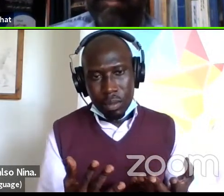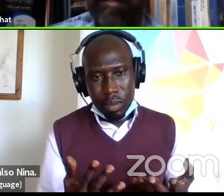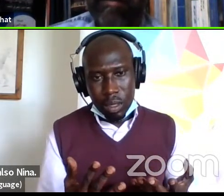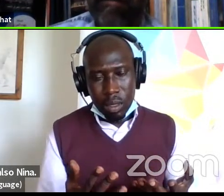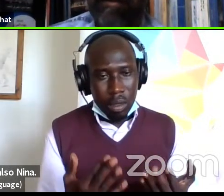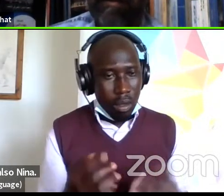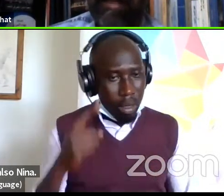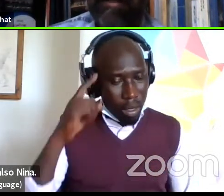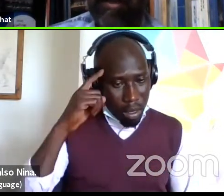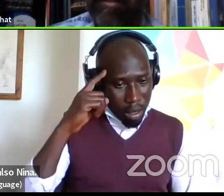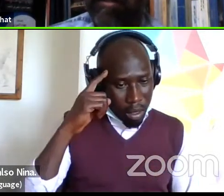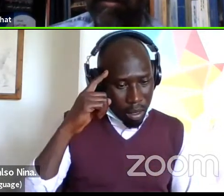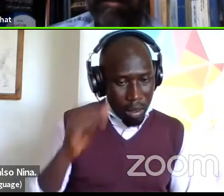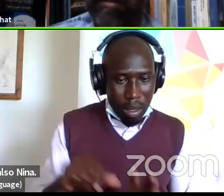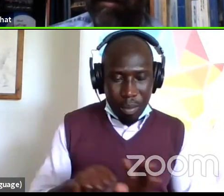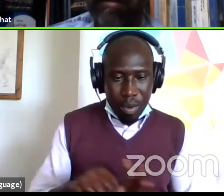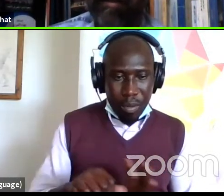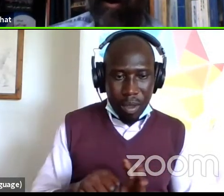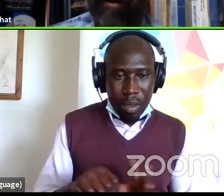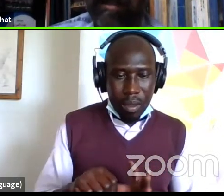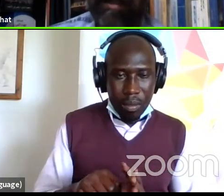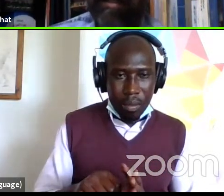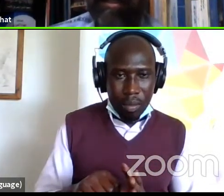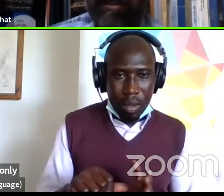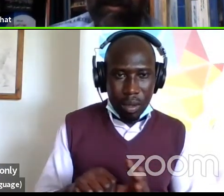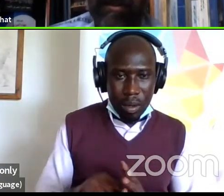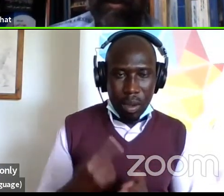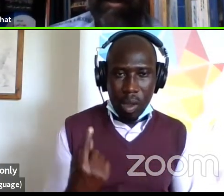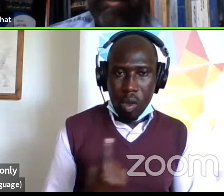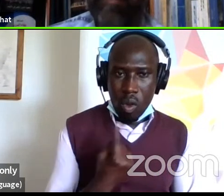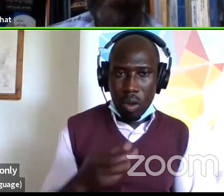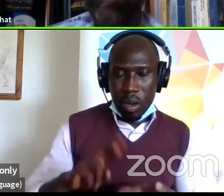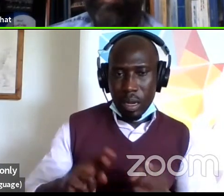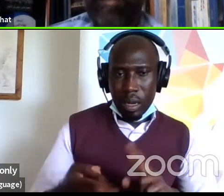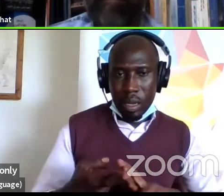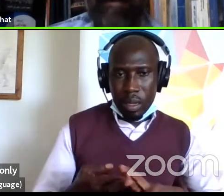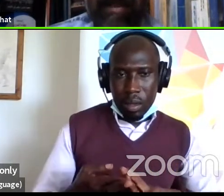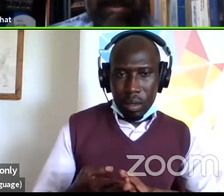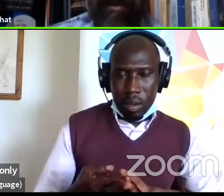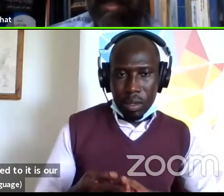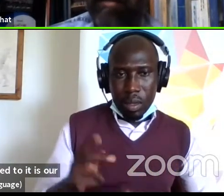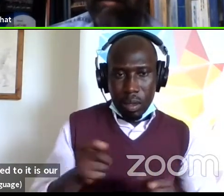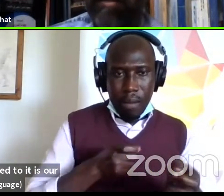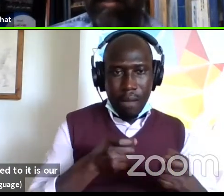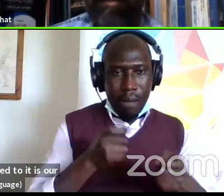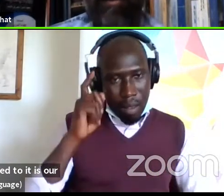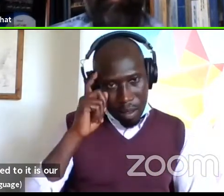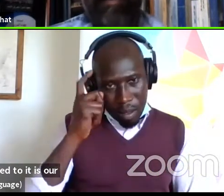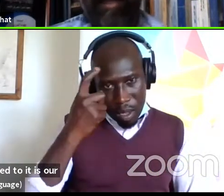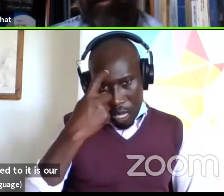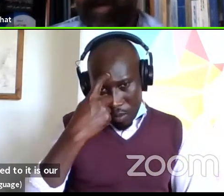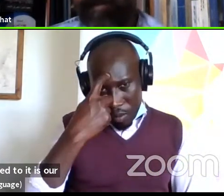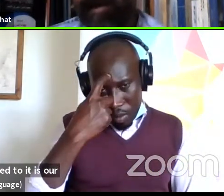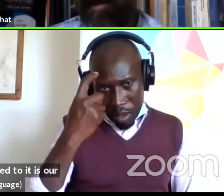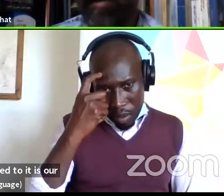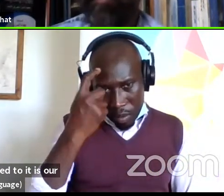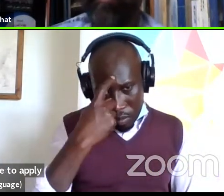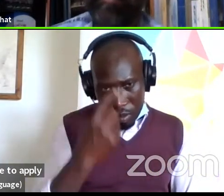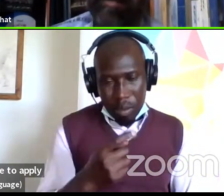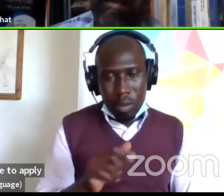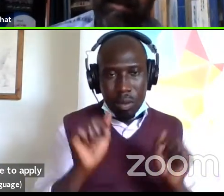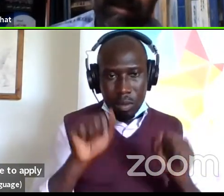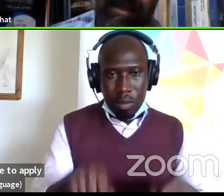So I think the problem is not only related to if the governments or the authorities would like to